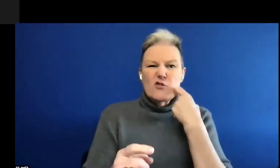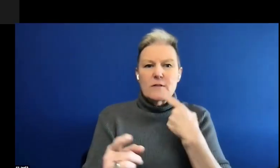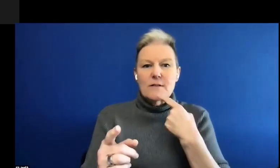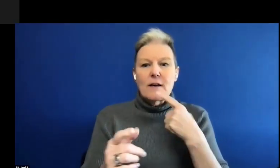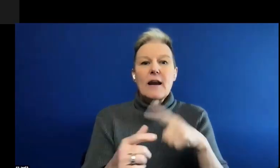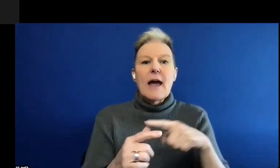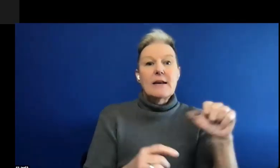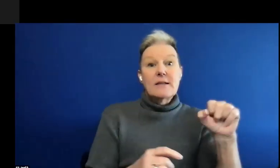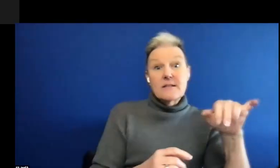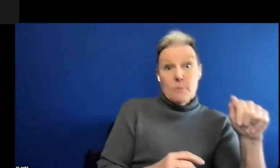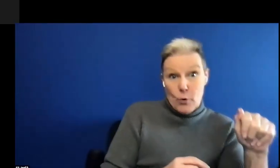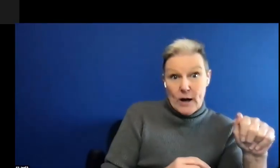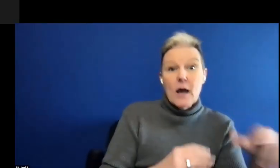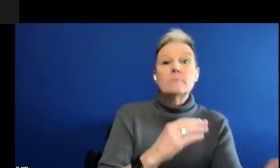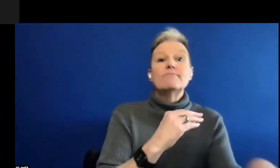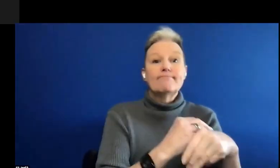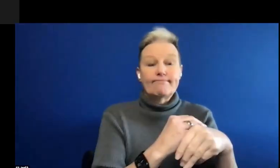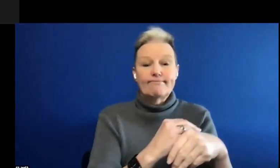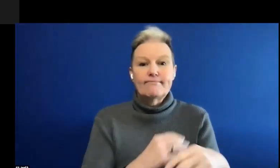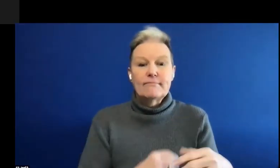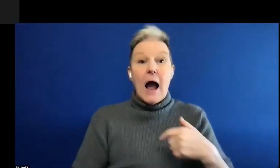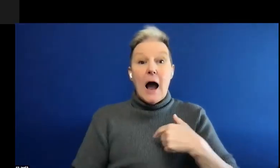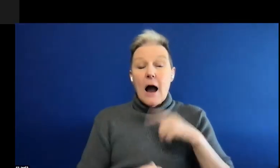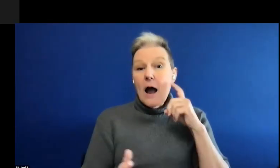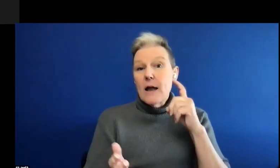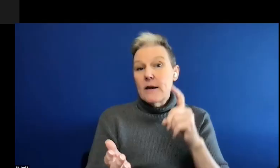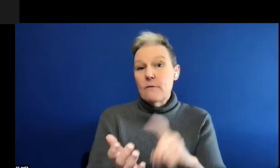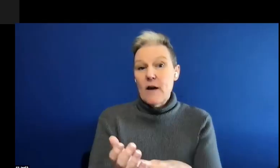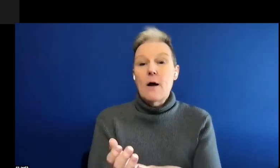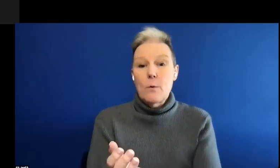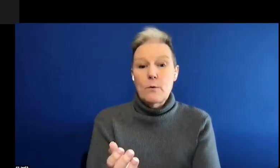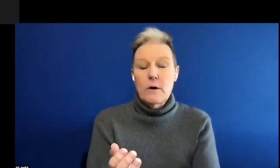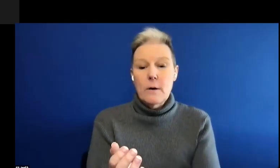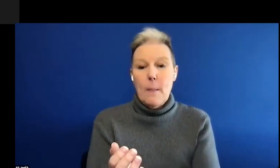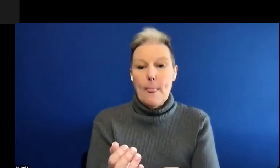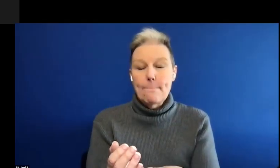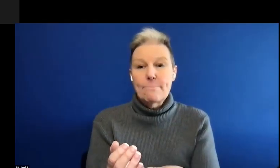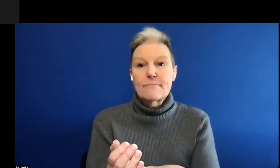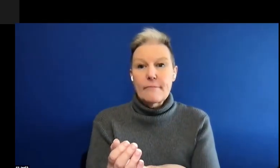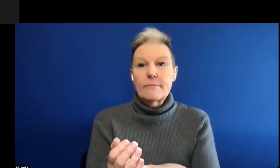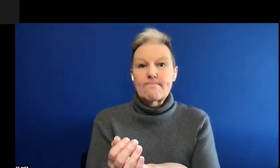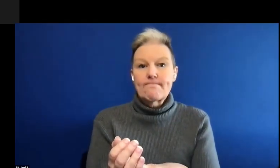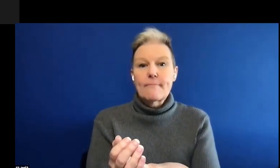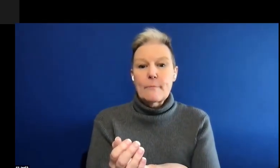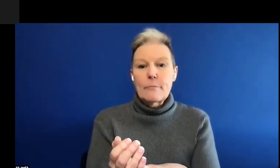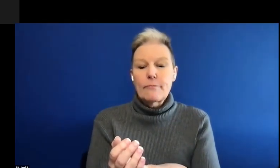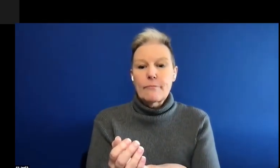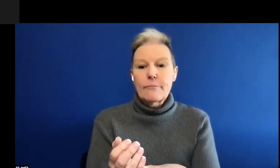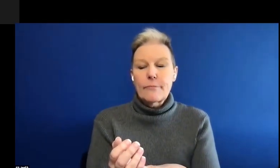what Sabrina has said. I have found that it's been very difficult to